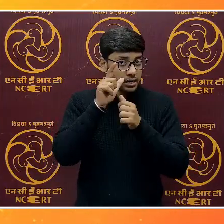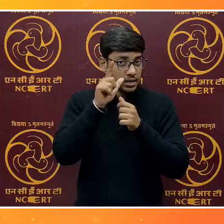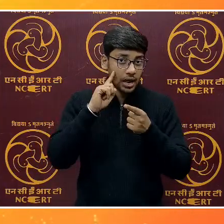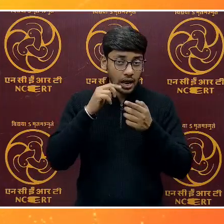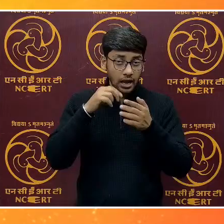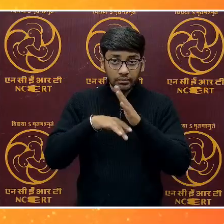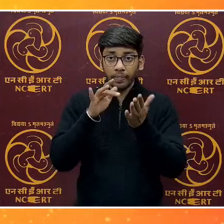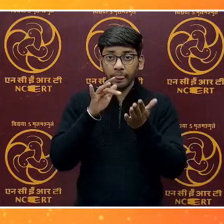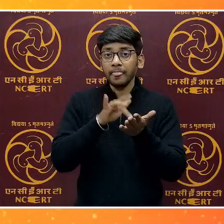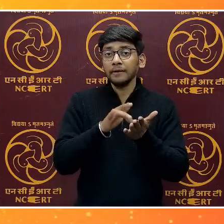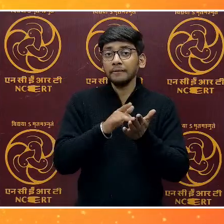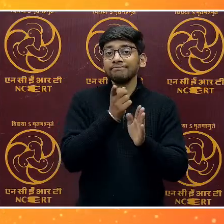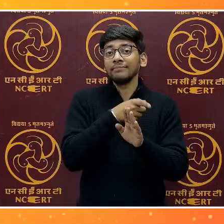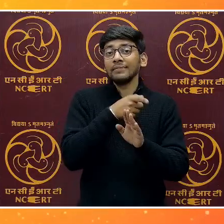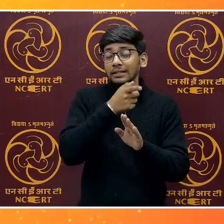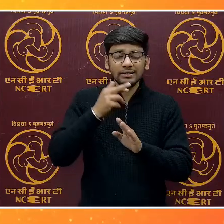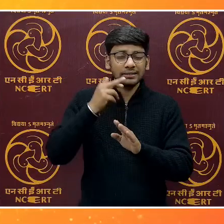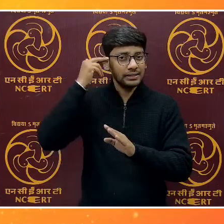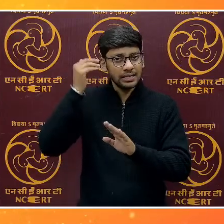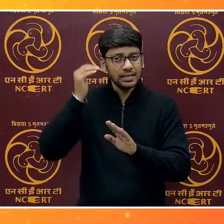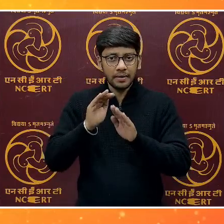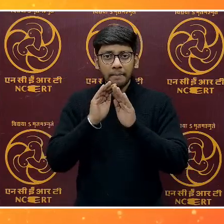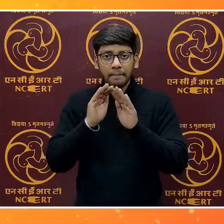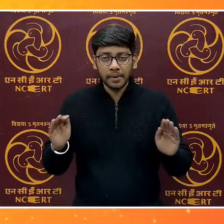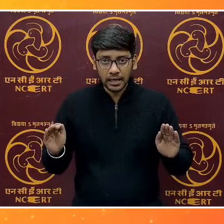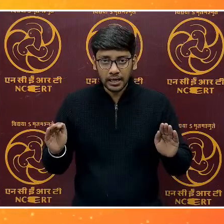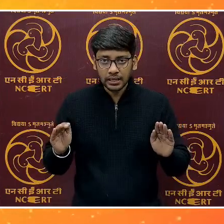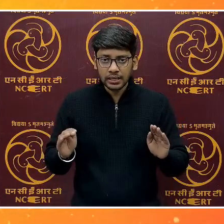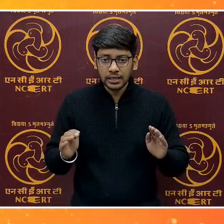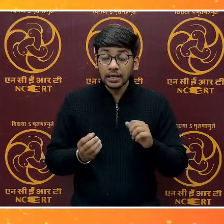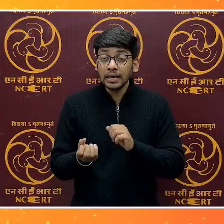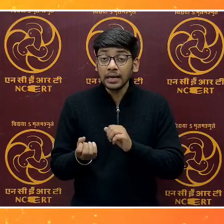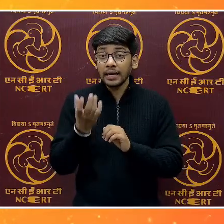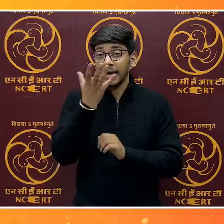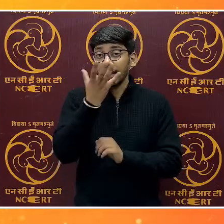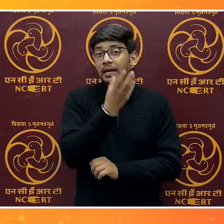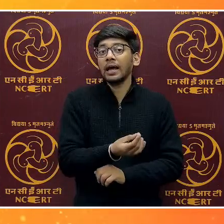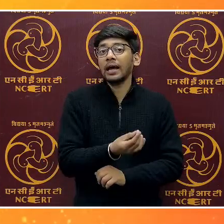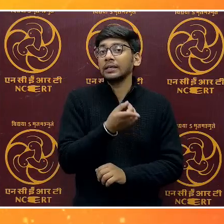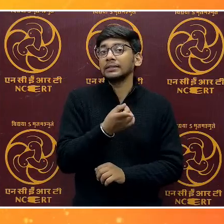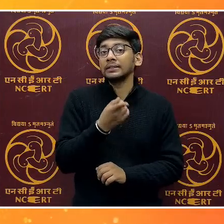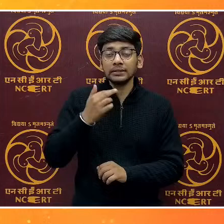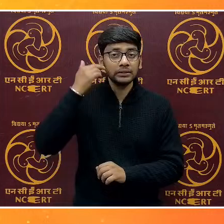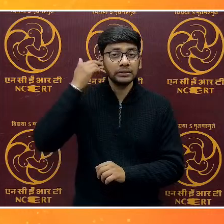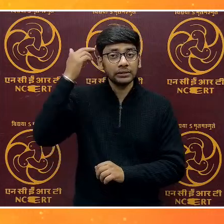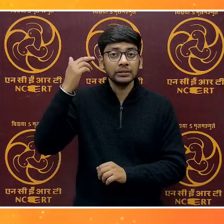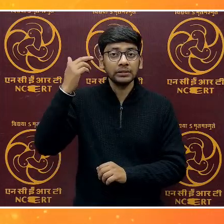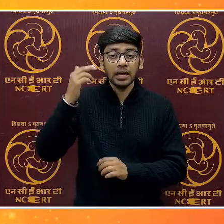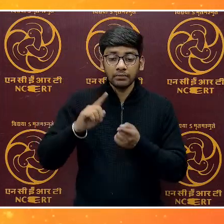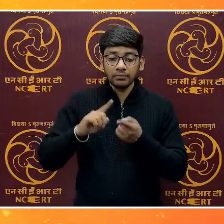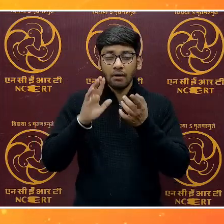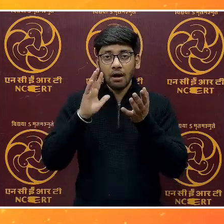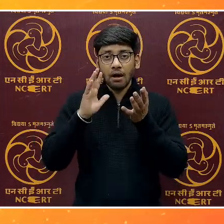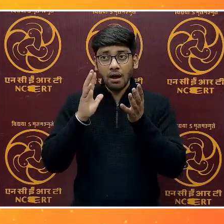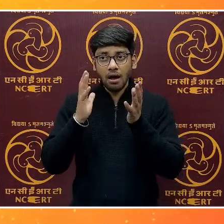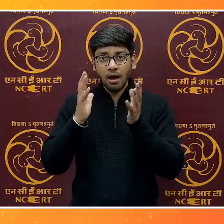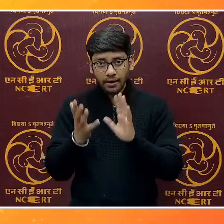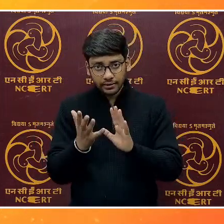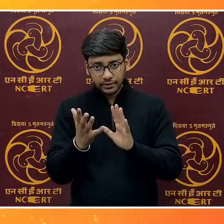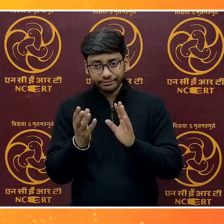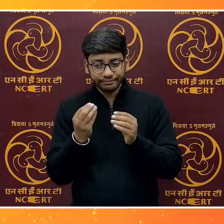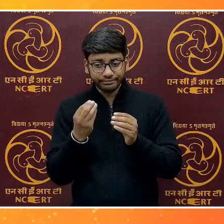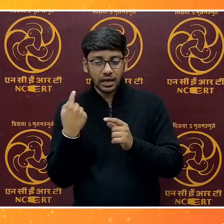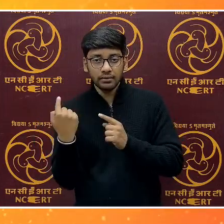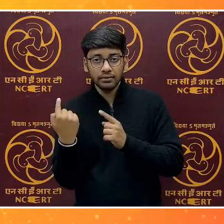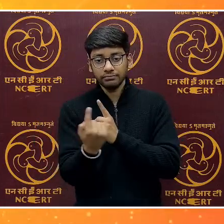now. yeah. So that's how, children, the concept of day and night is. So basically, when Earth rotates, it completes its one